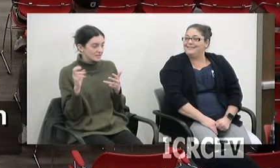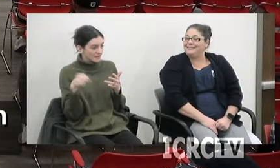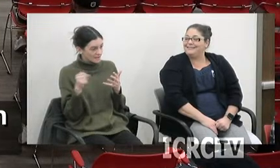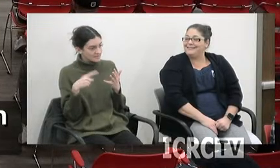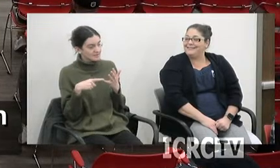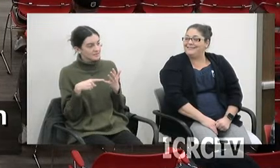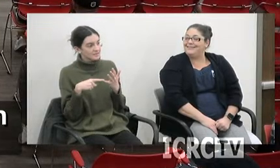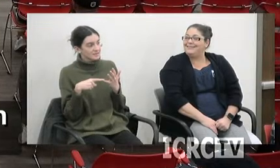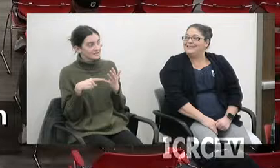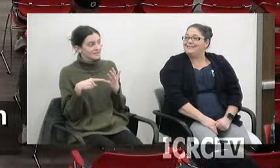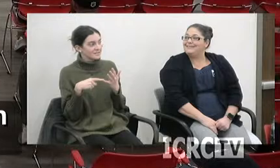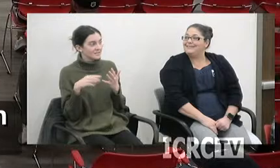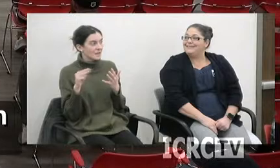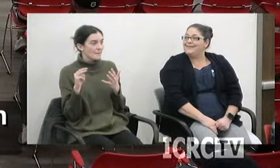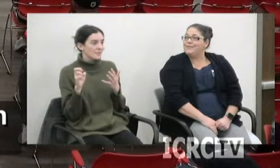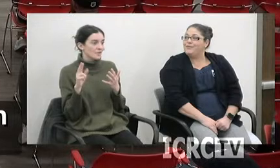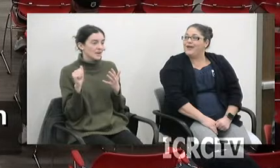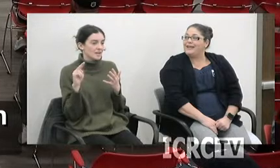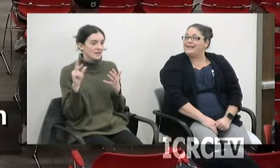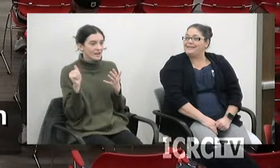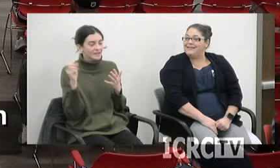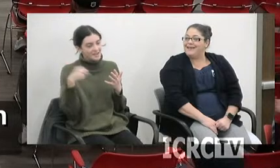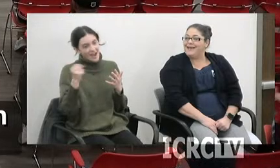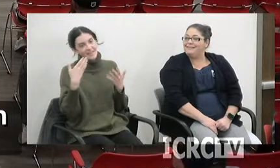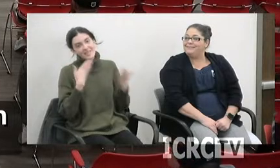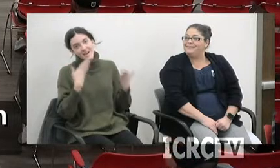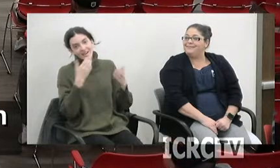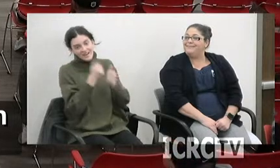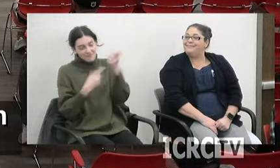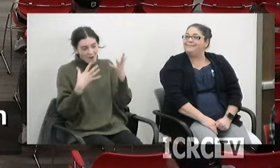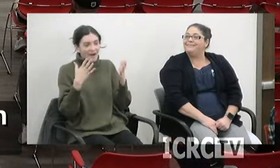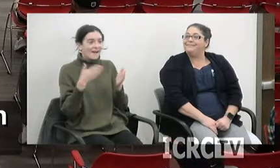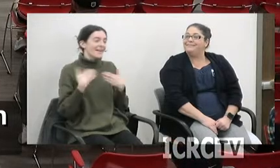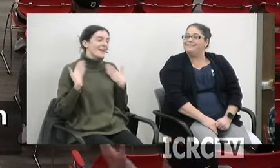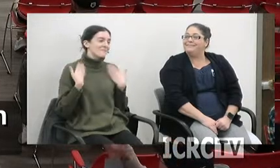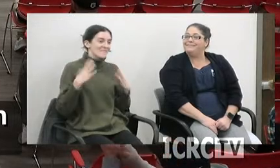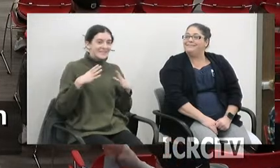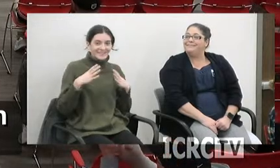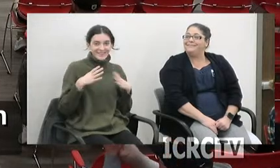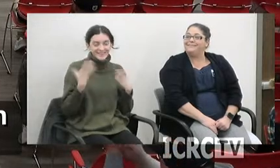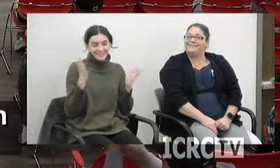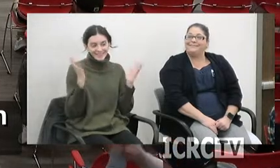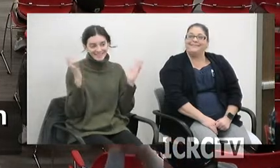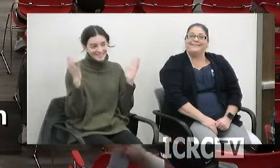and Mr. Miranda. Yes, thank you, everyone. Have a happy holiday.